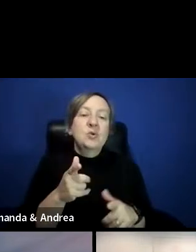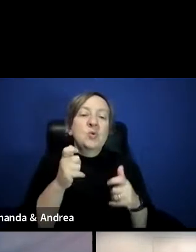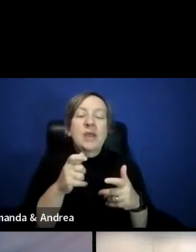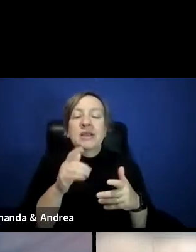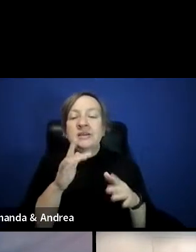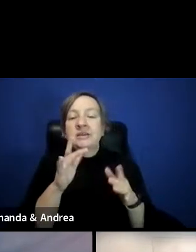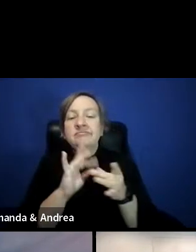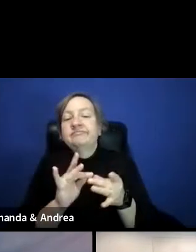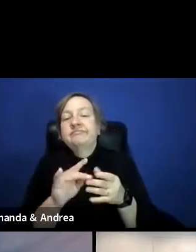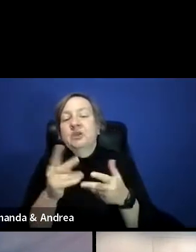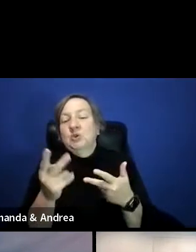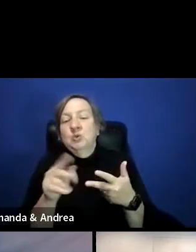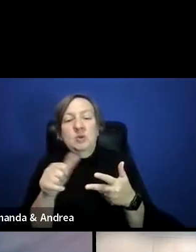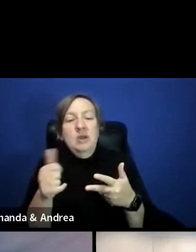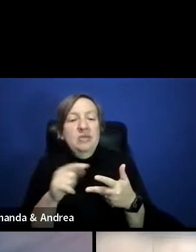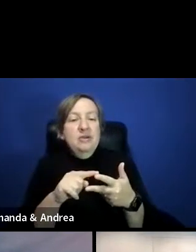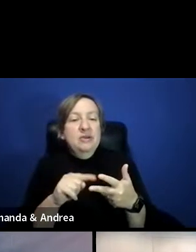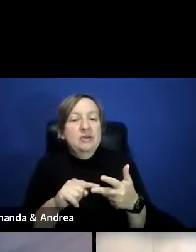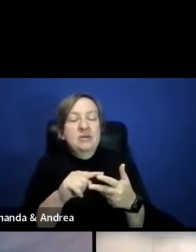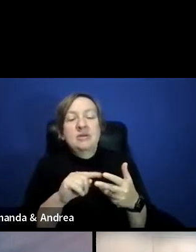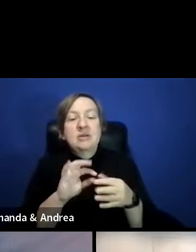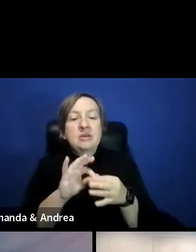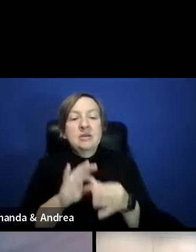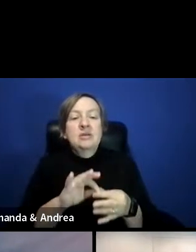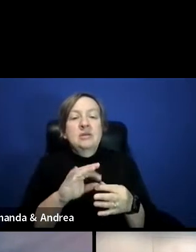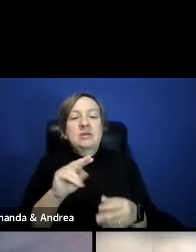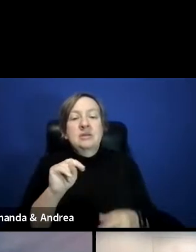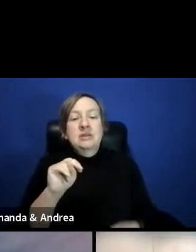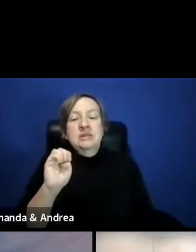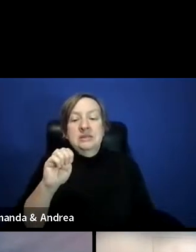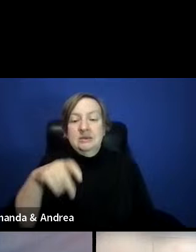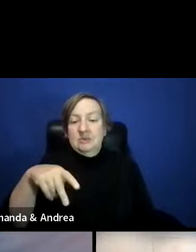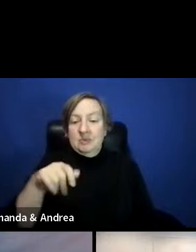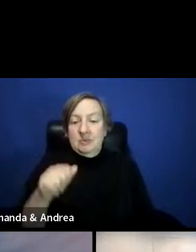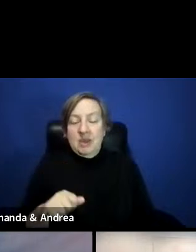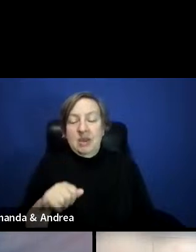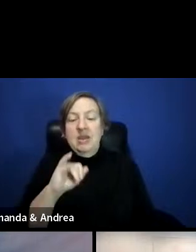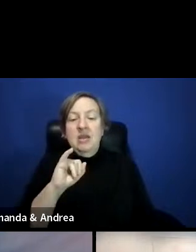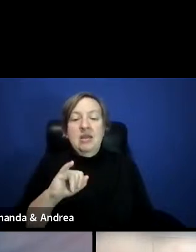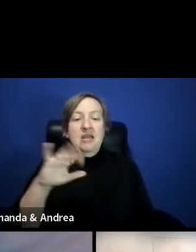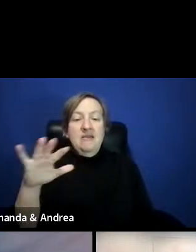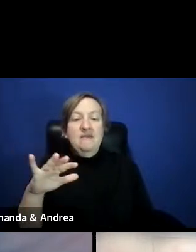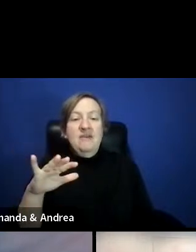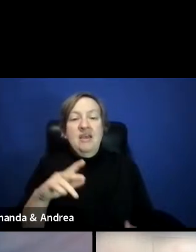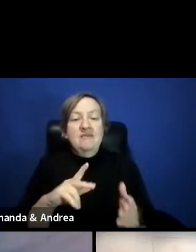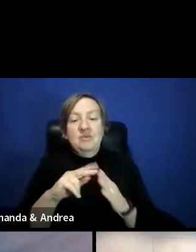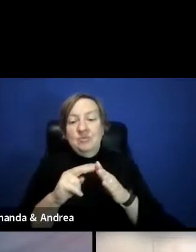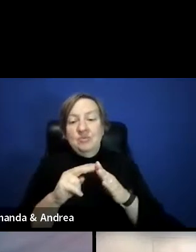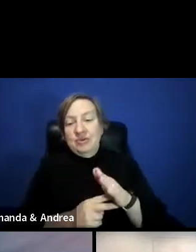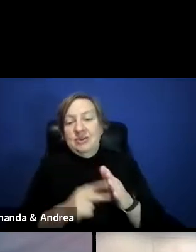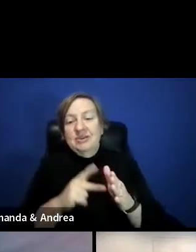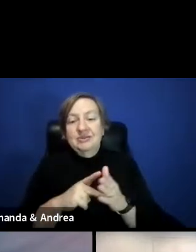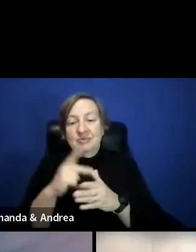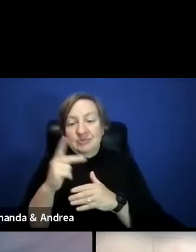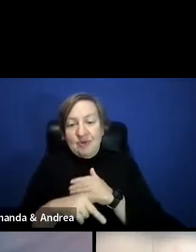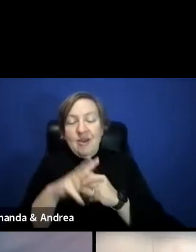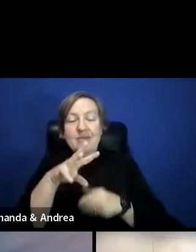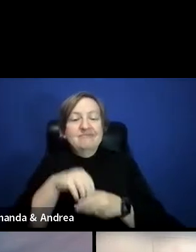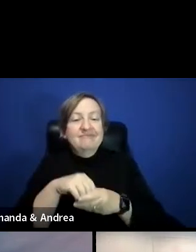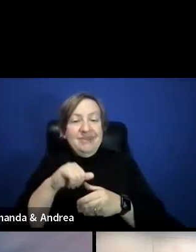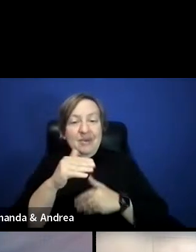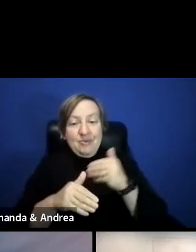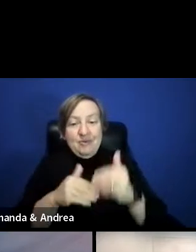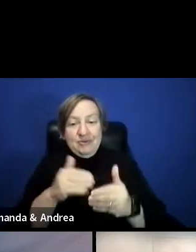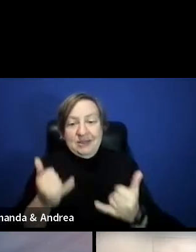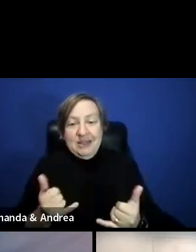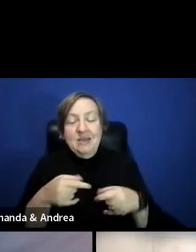more. Given the context of NEPA and where the Interstate Bridge program is now, during our NEPA process, we